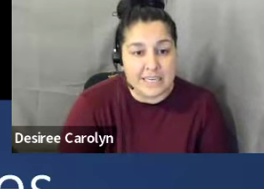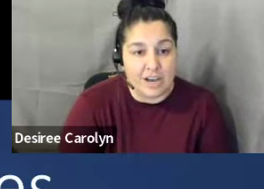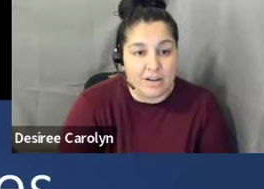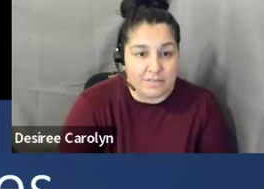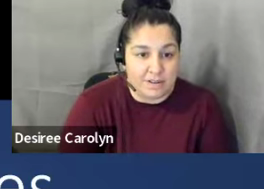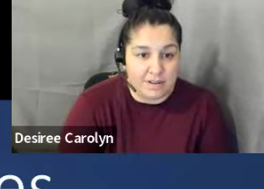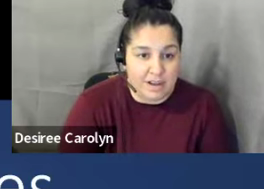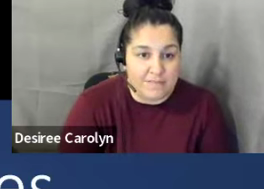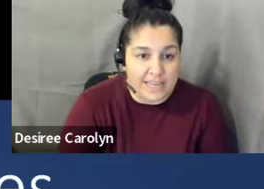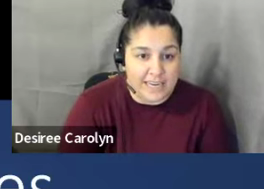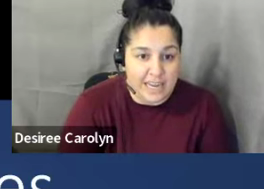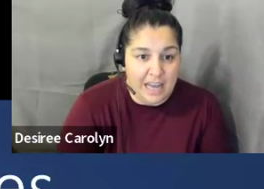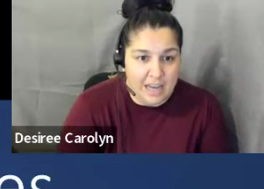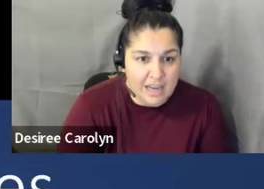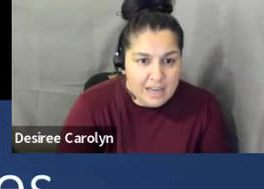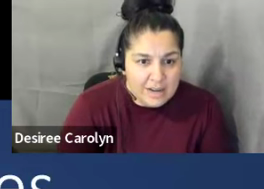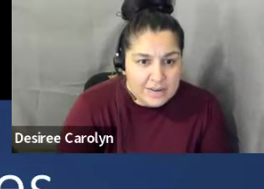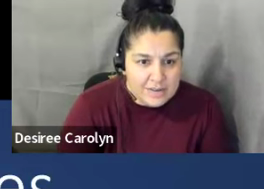DC often.